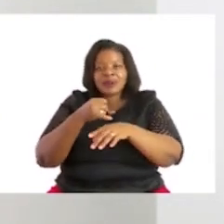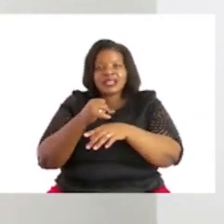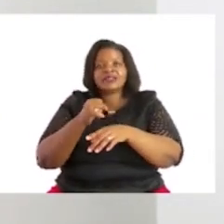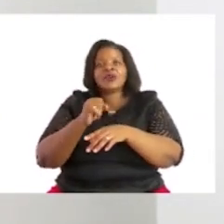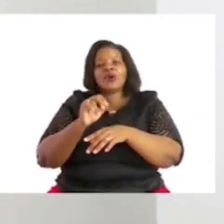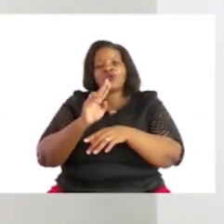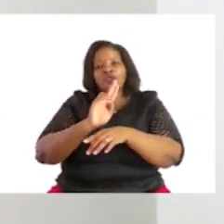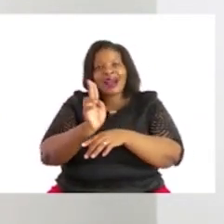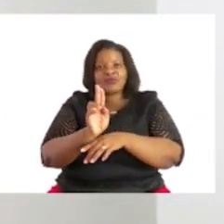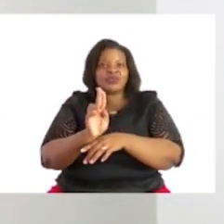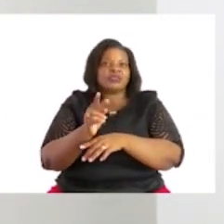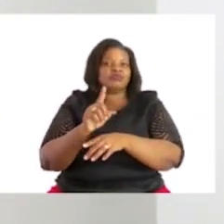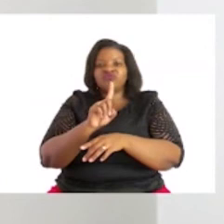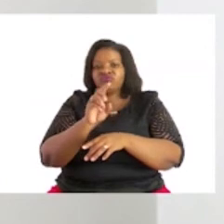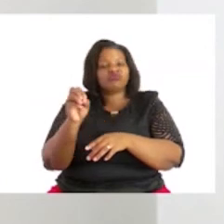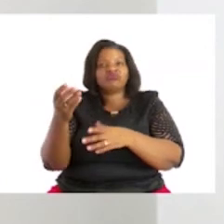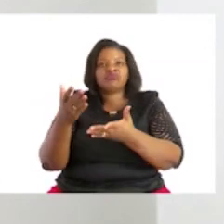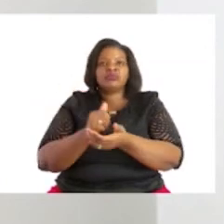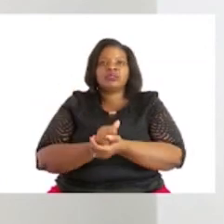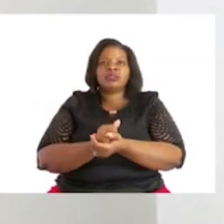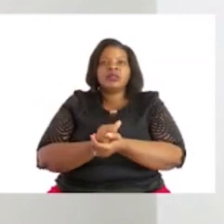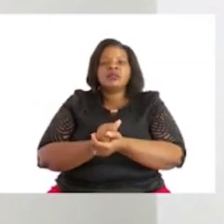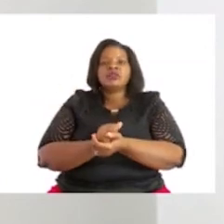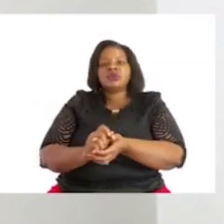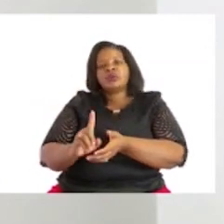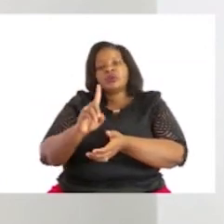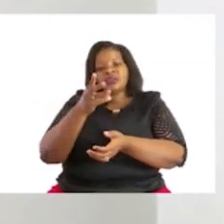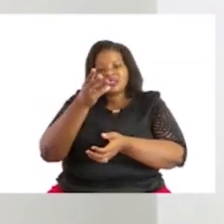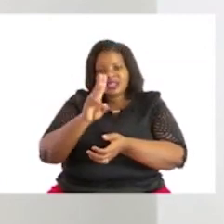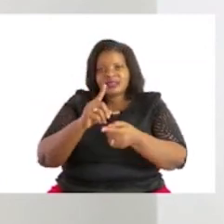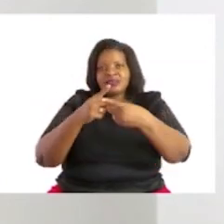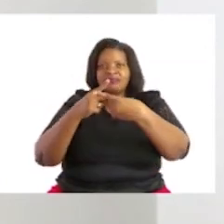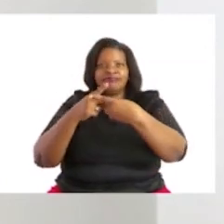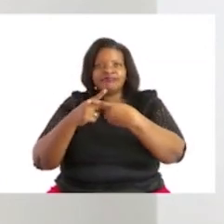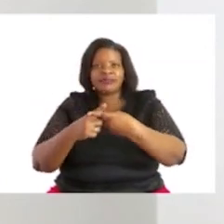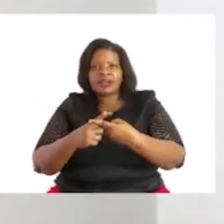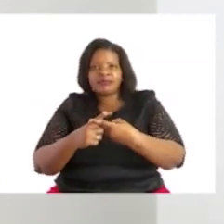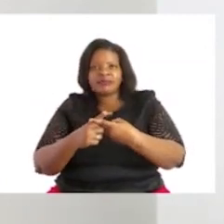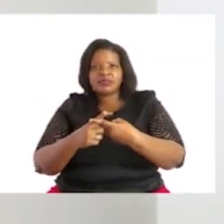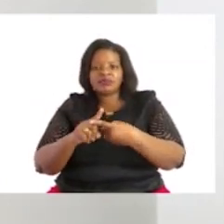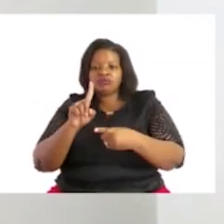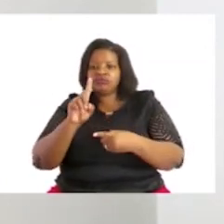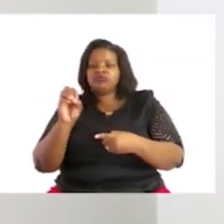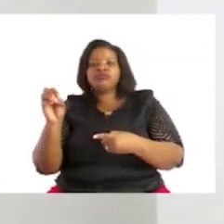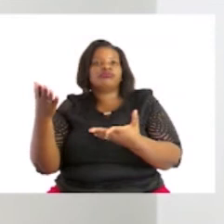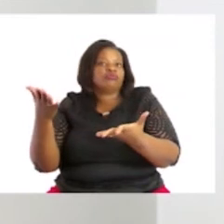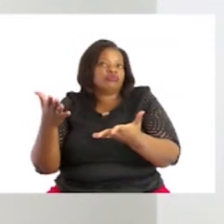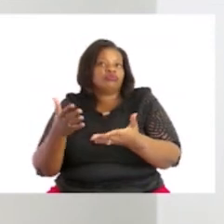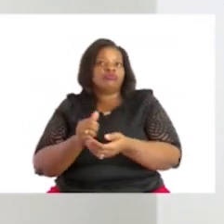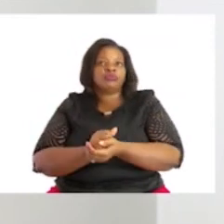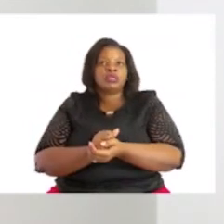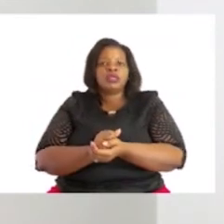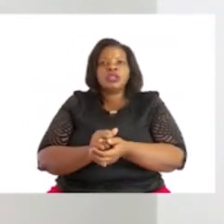100. Now you have to multiply 6 times 100 to